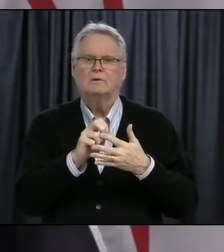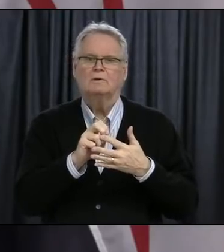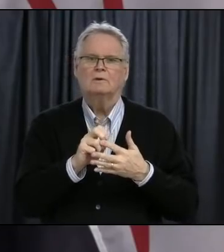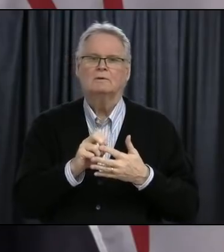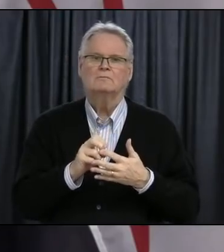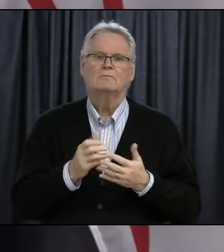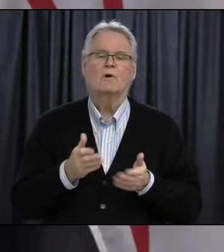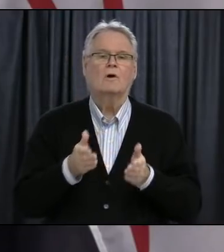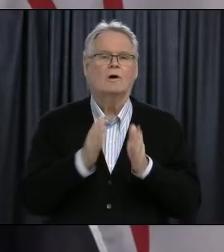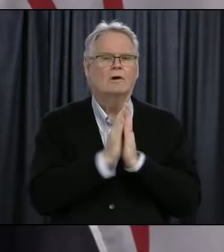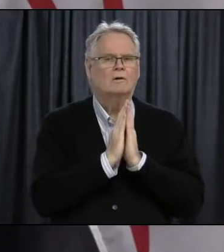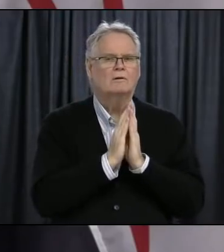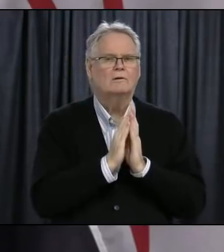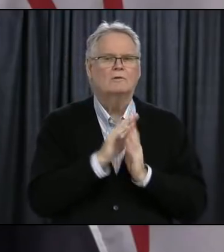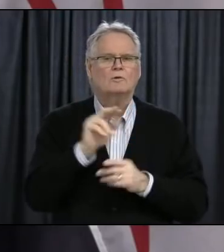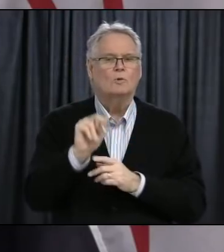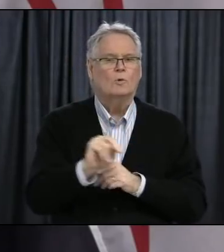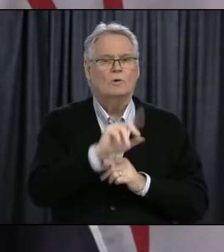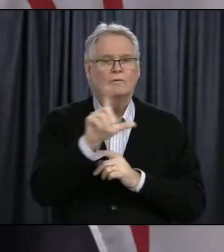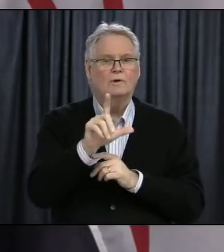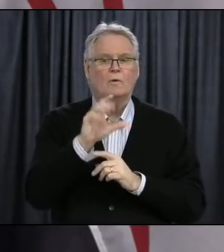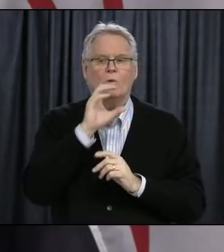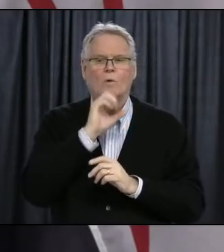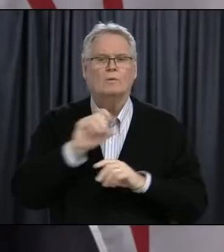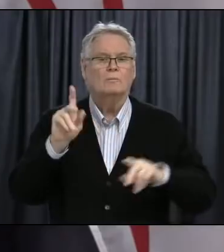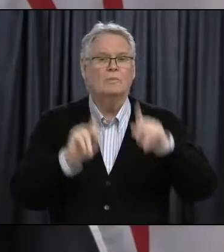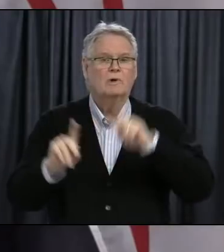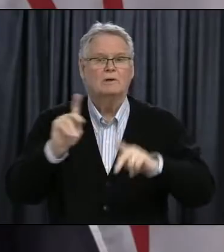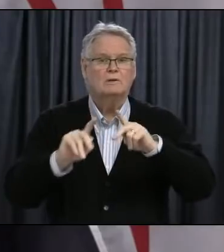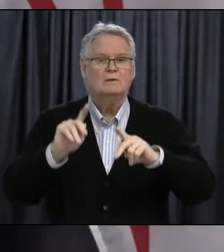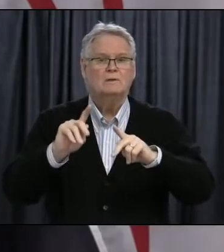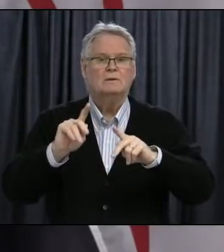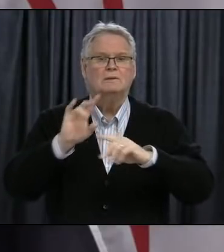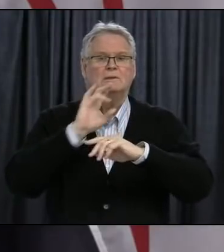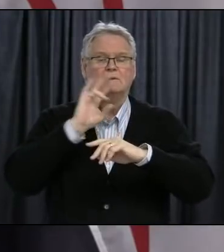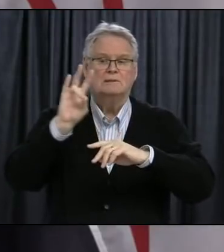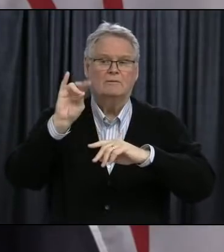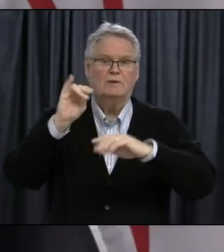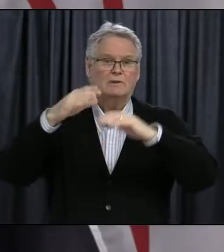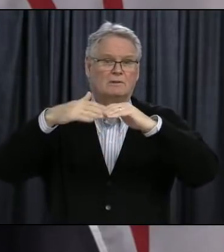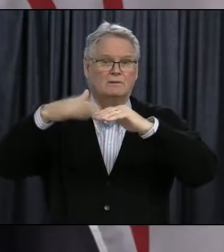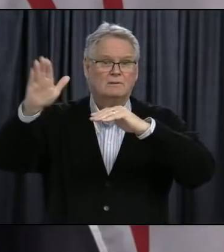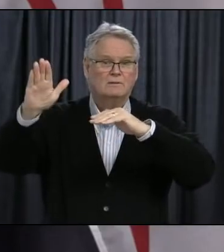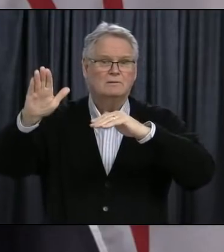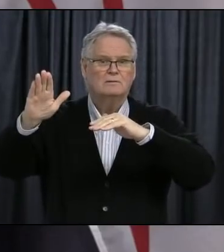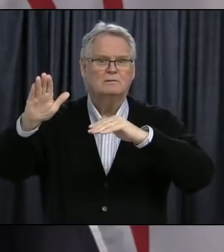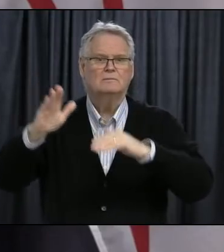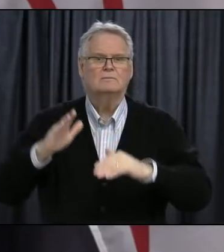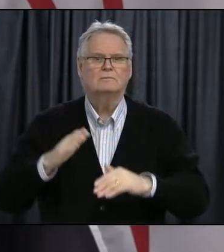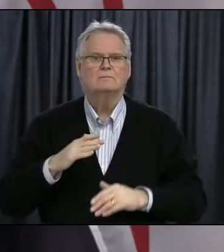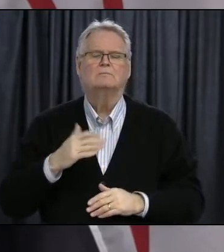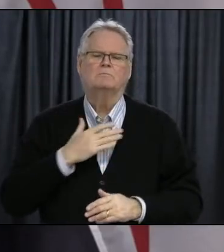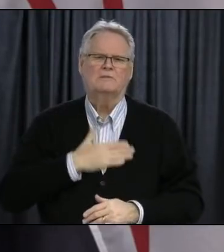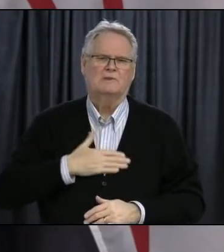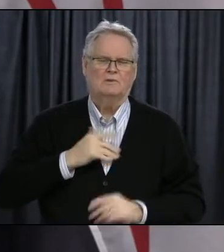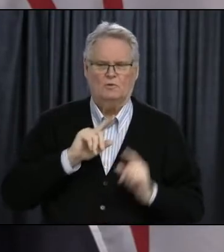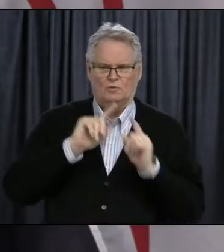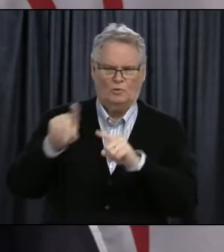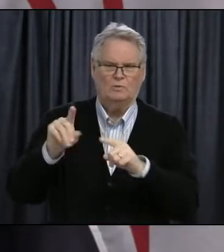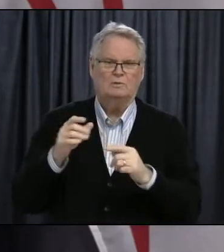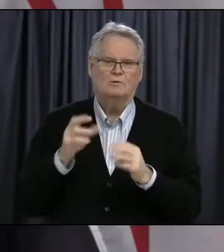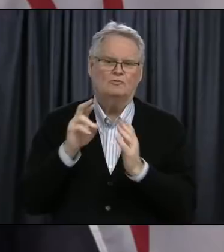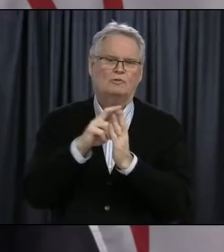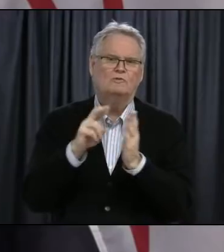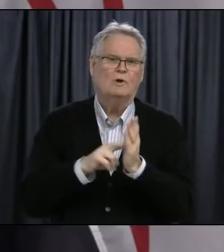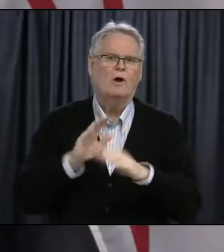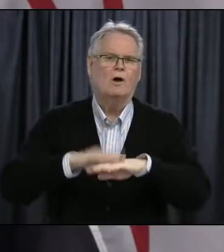to pre-register for their COVID-19 vaccination. You can do this online by visiting the Government of